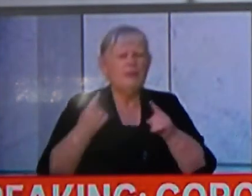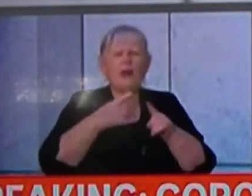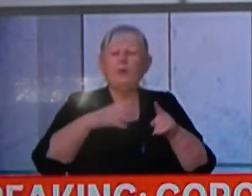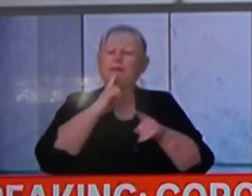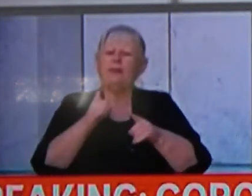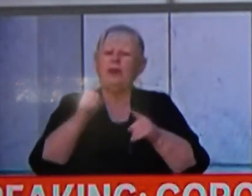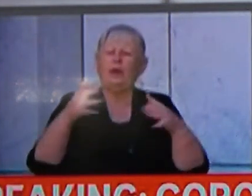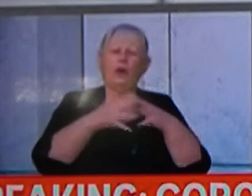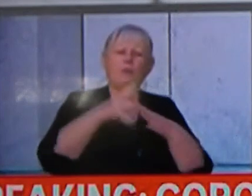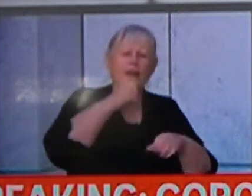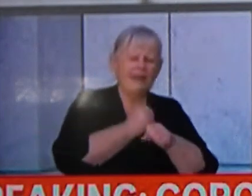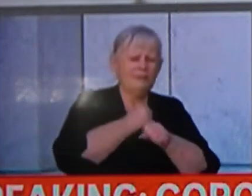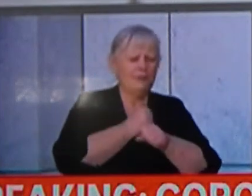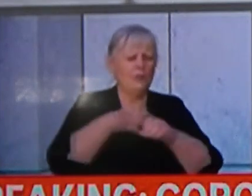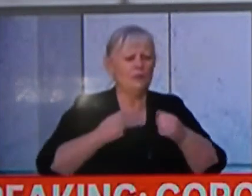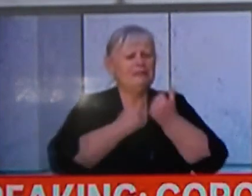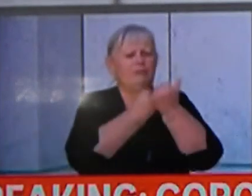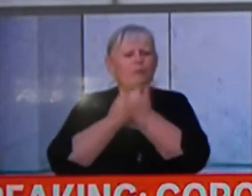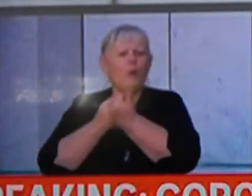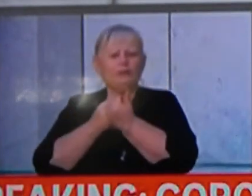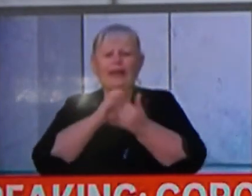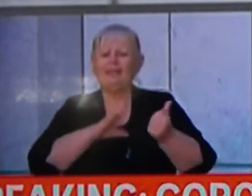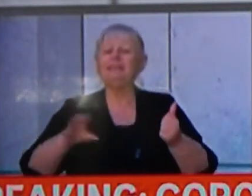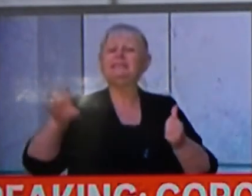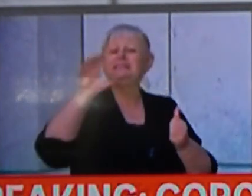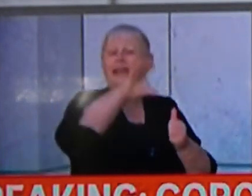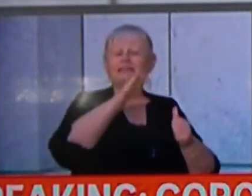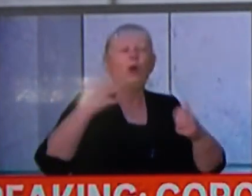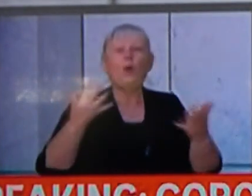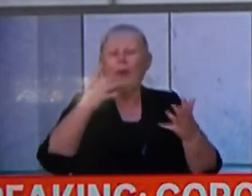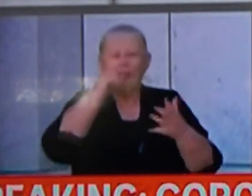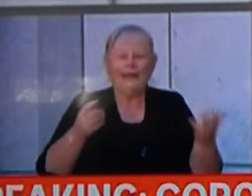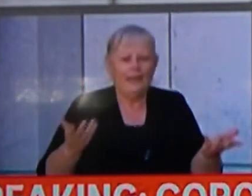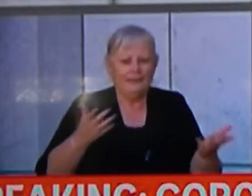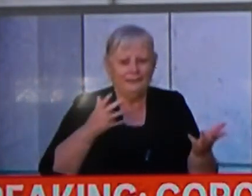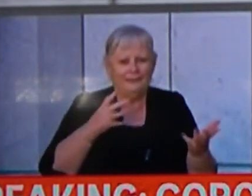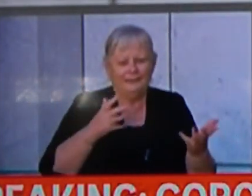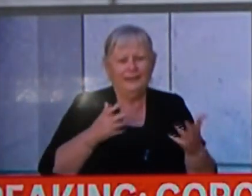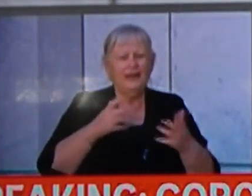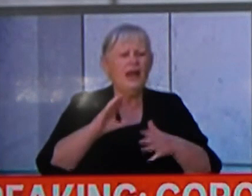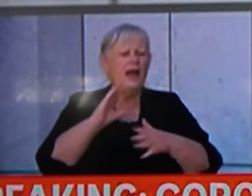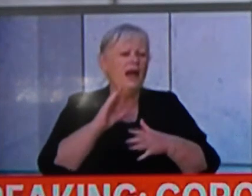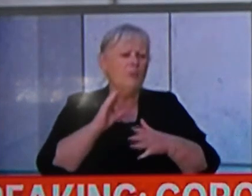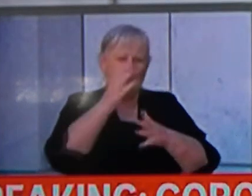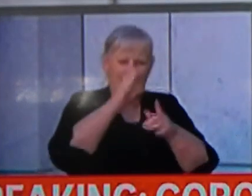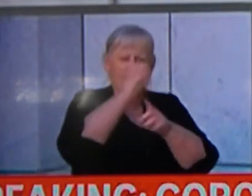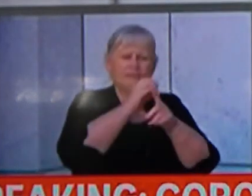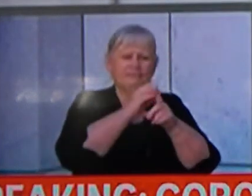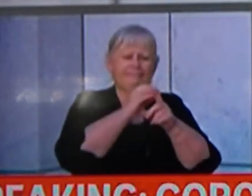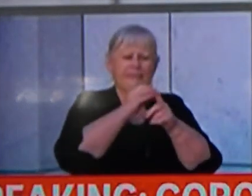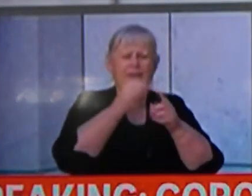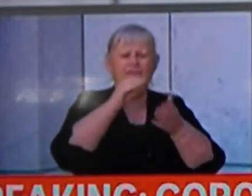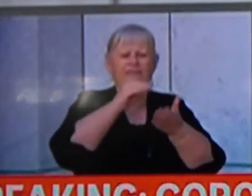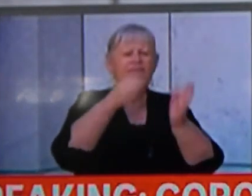the Commonwealth is working to support state jurisdictions wherever we possibly can. Not only have we increased our